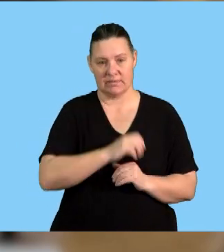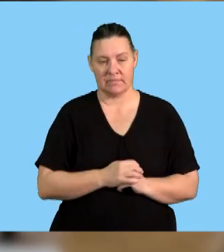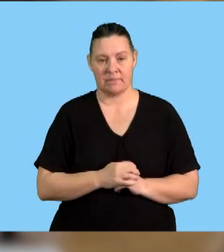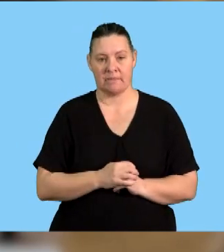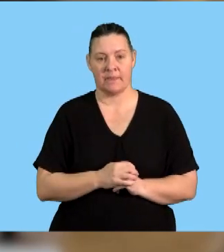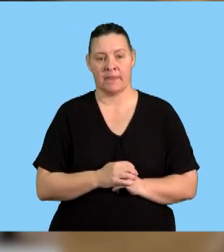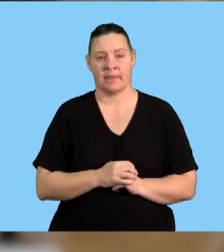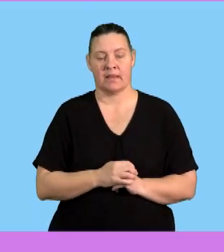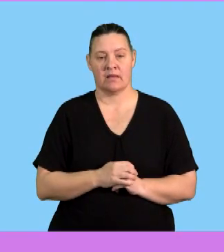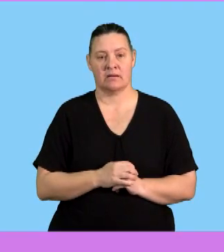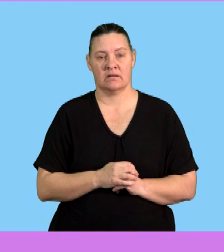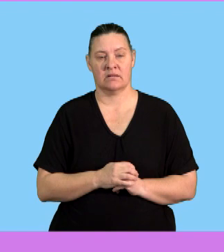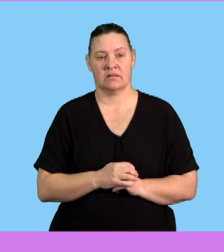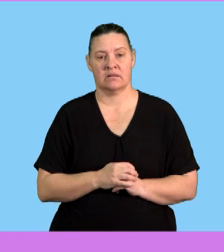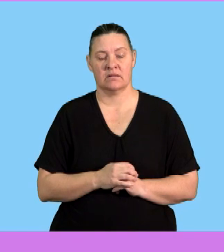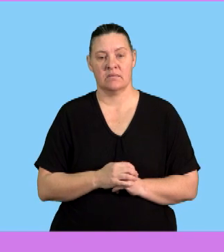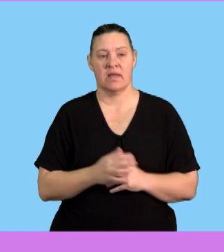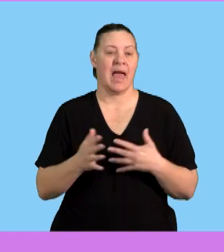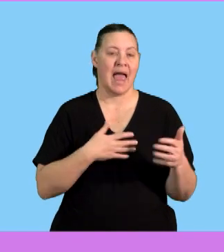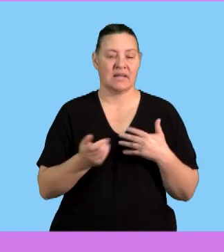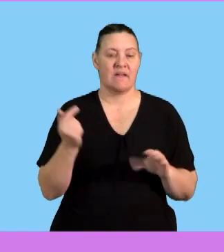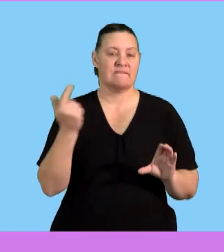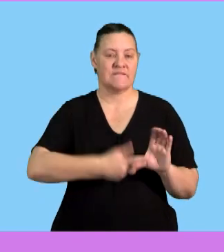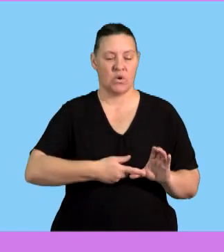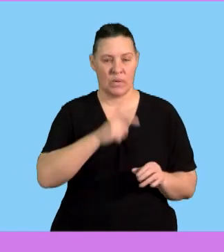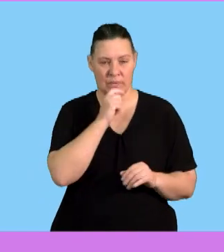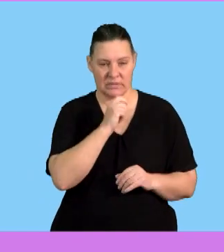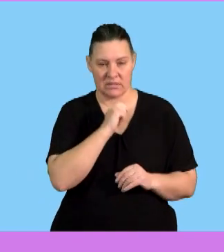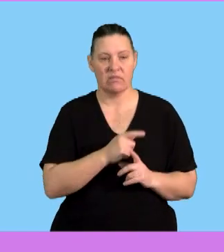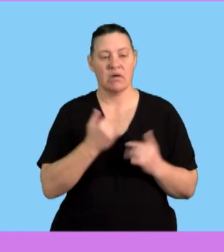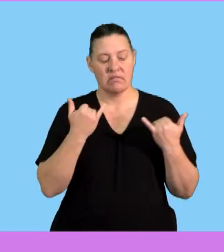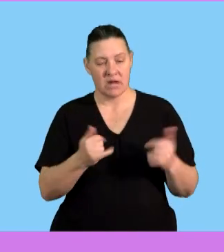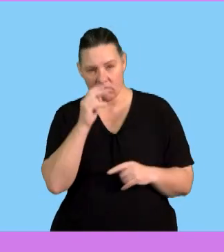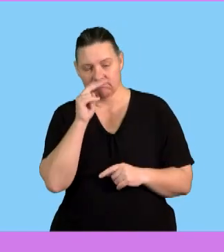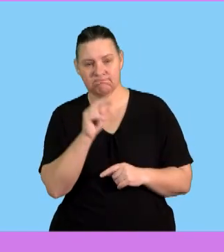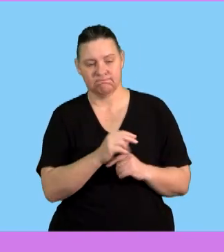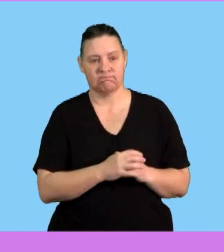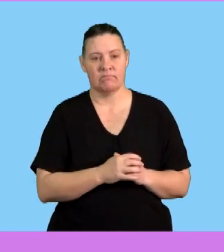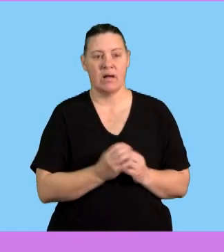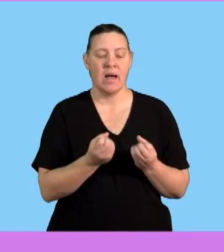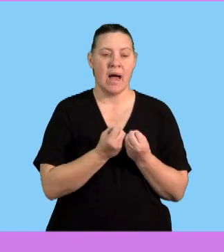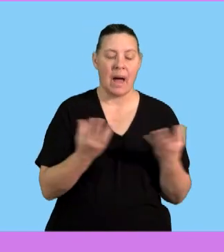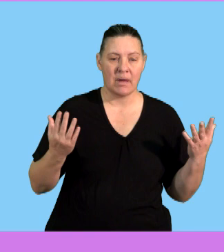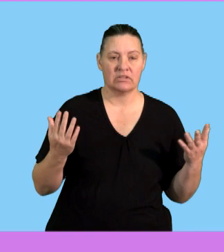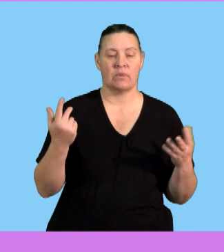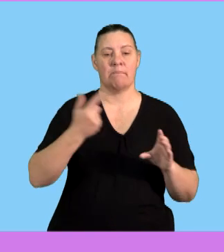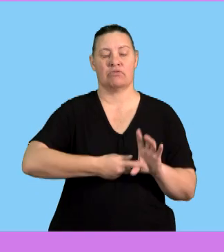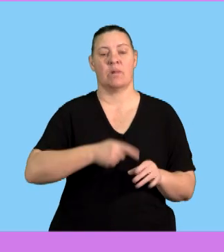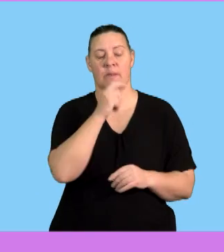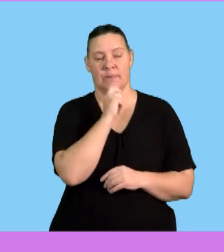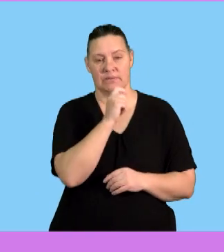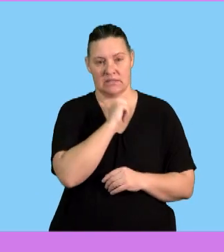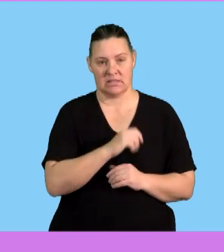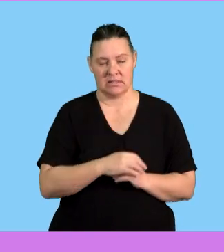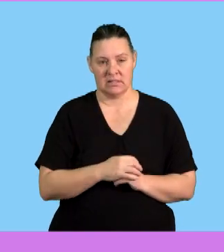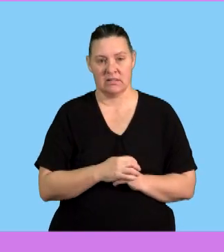consumption. Now when we deal with fuel consumption, it's whereby now we look at how much petrol a car